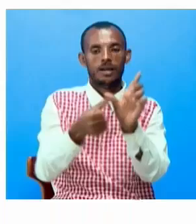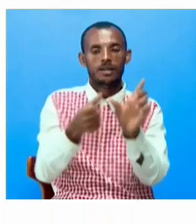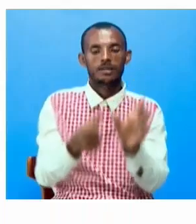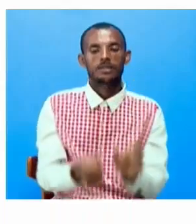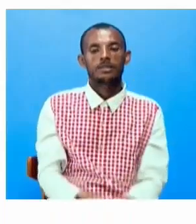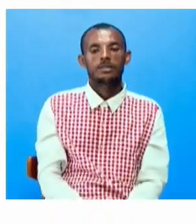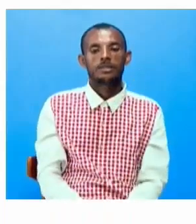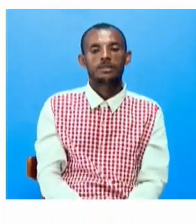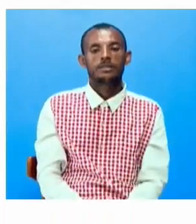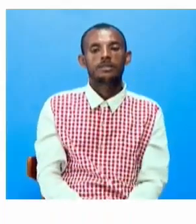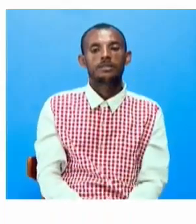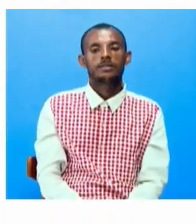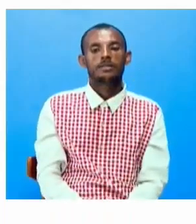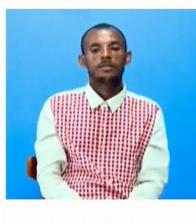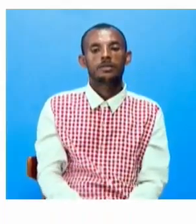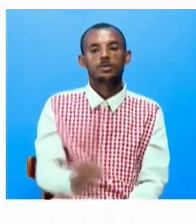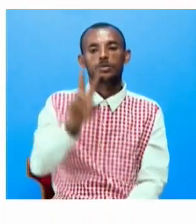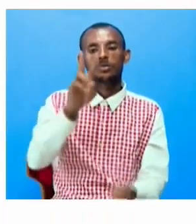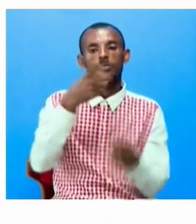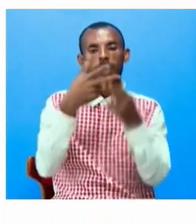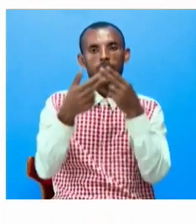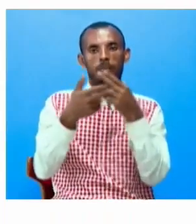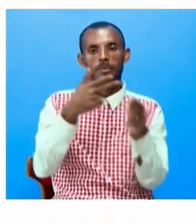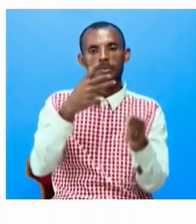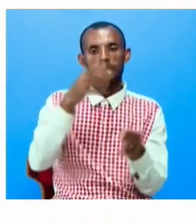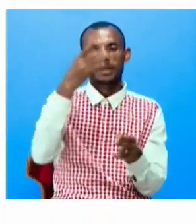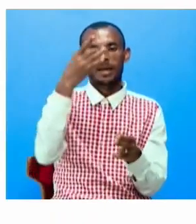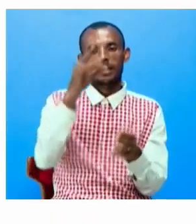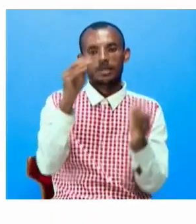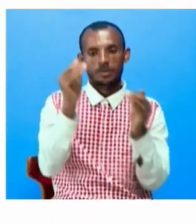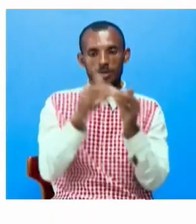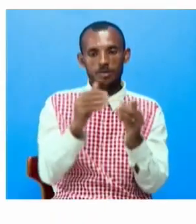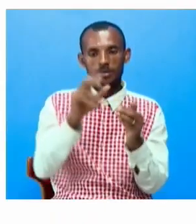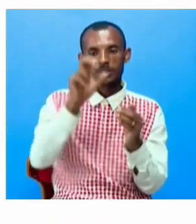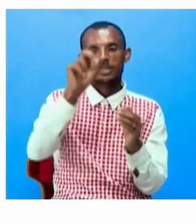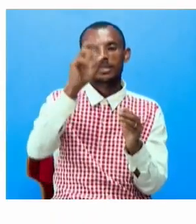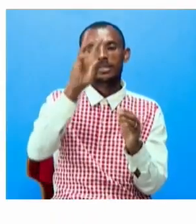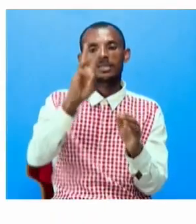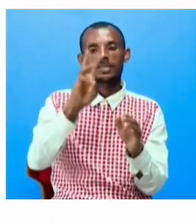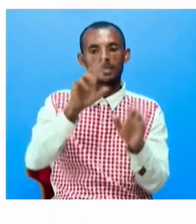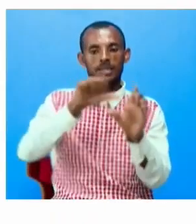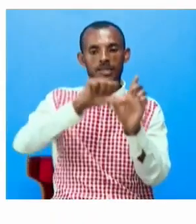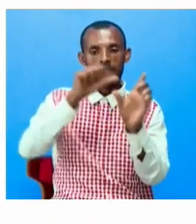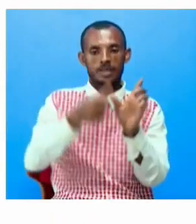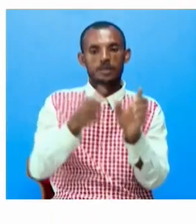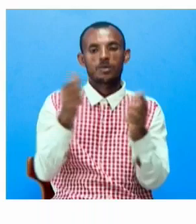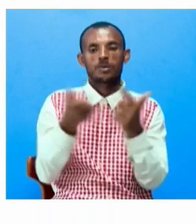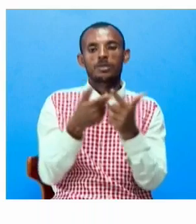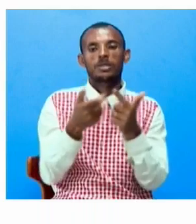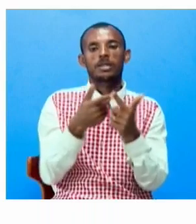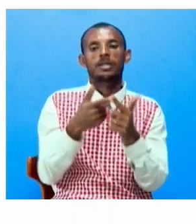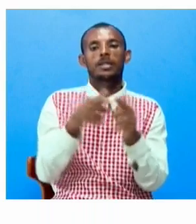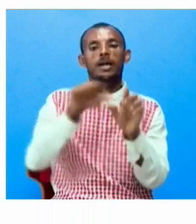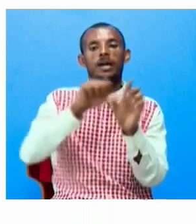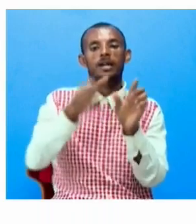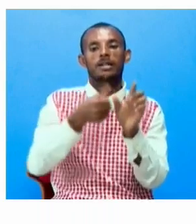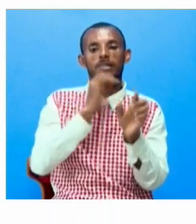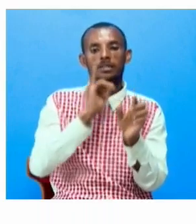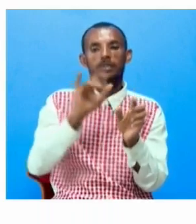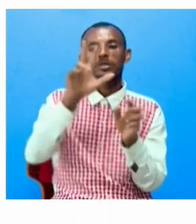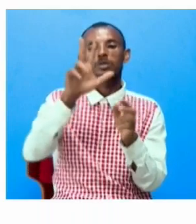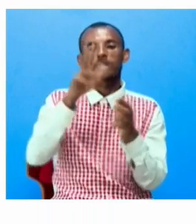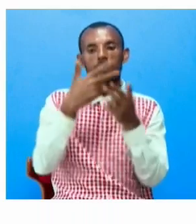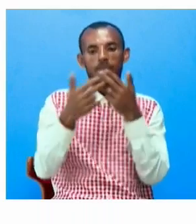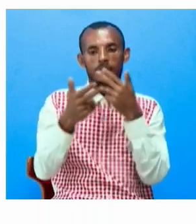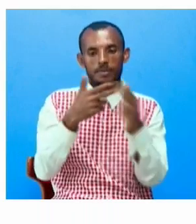is this. Twice of 18 it is 36 degrees. And the second angle is this. 3 times